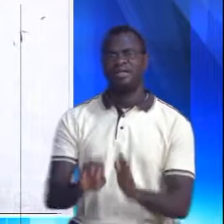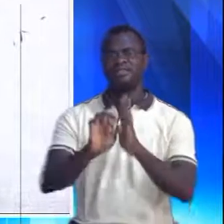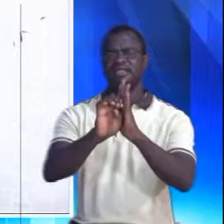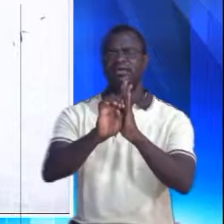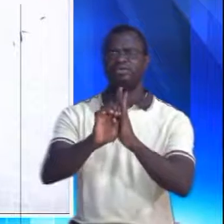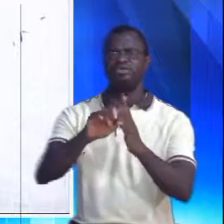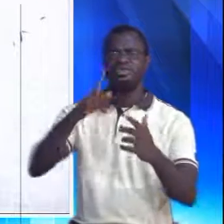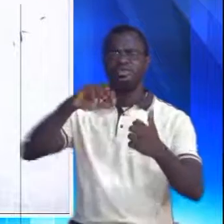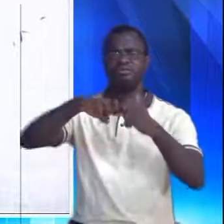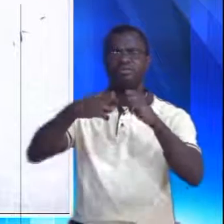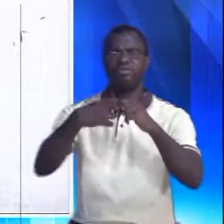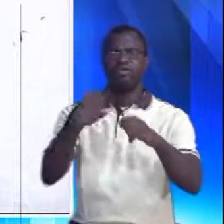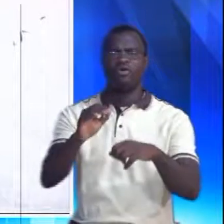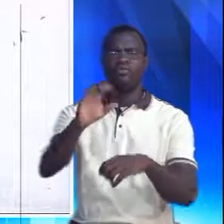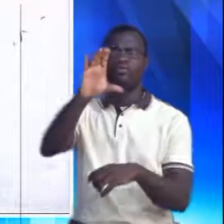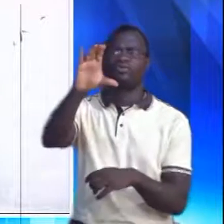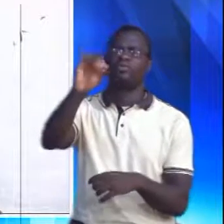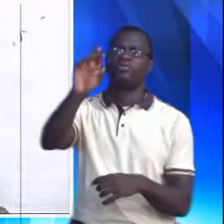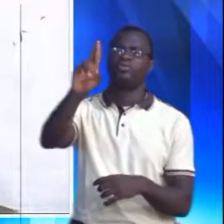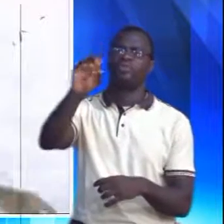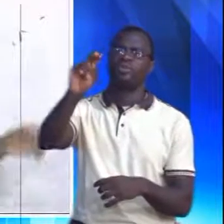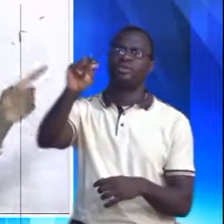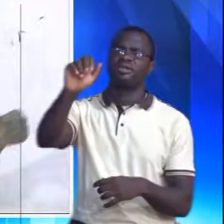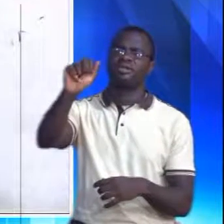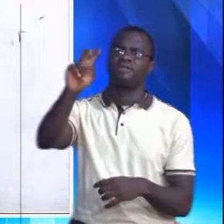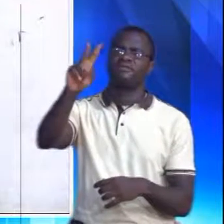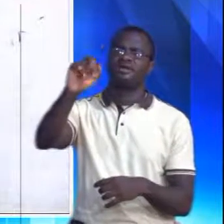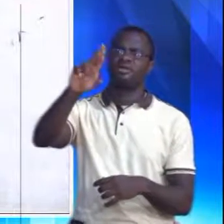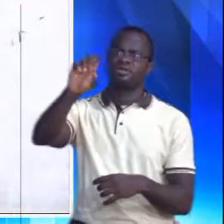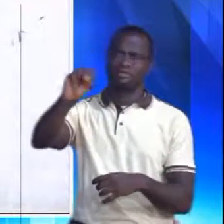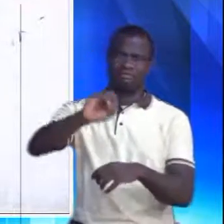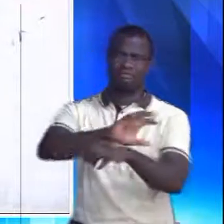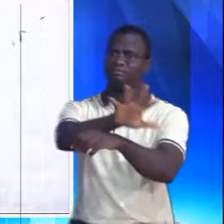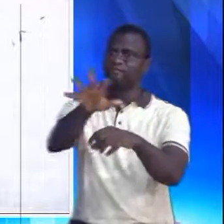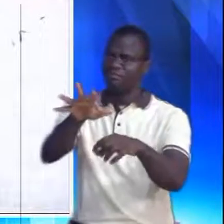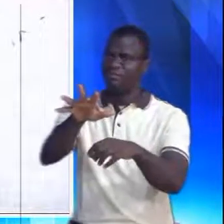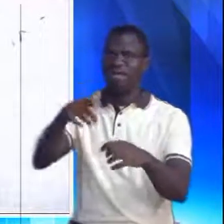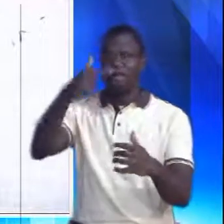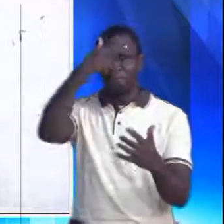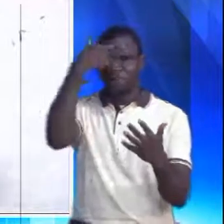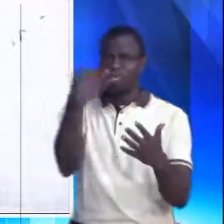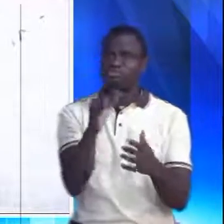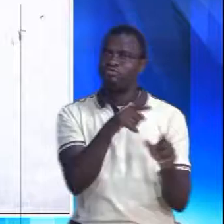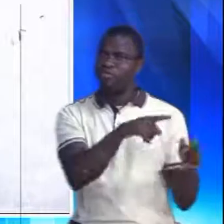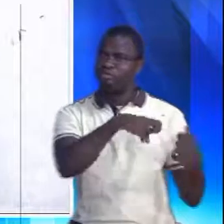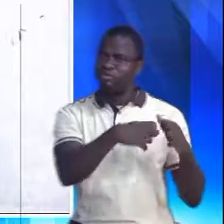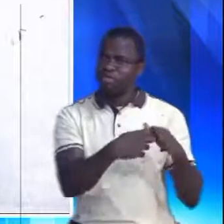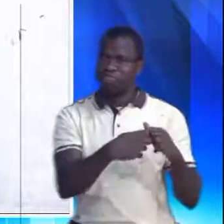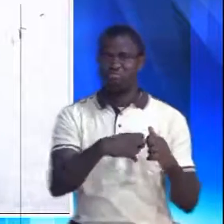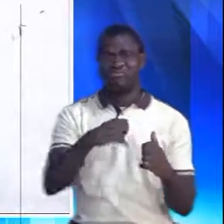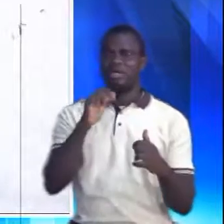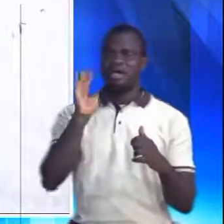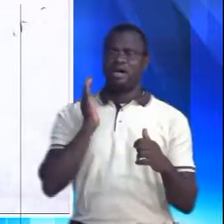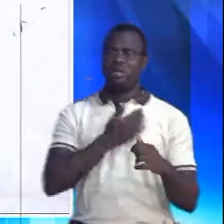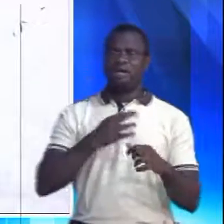business or going through their normal ways of life because of the war. Many of us maybe were killed that time, or many,